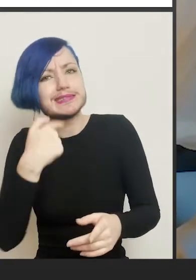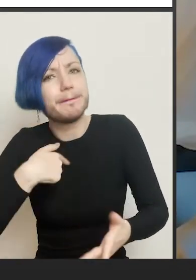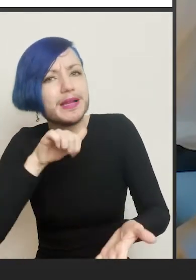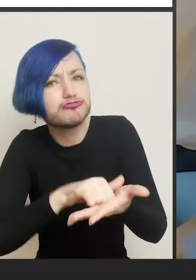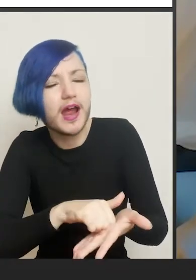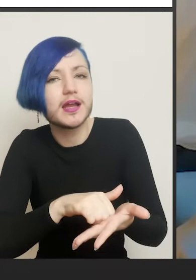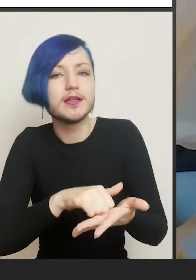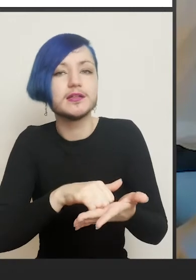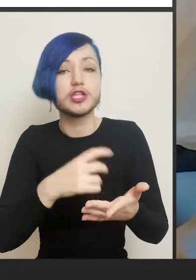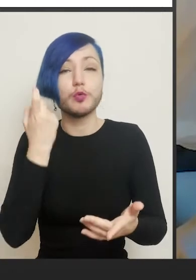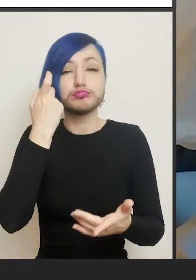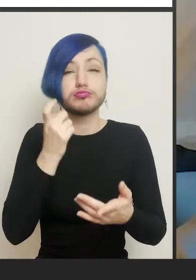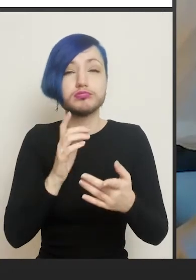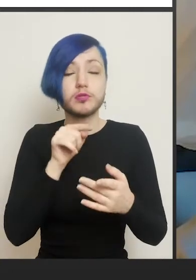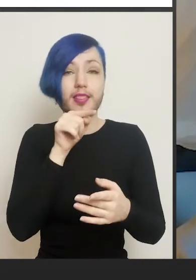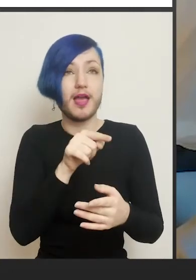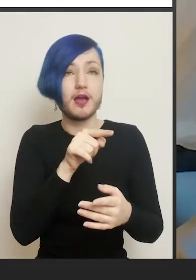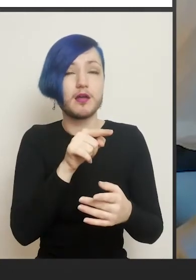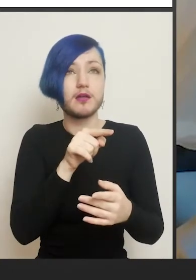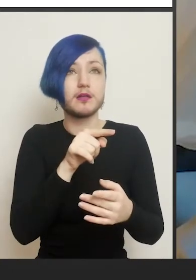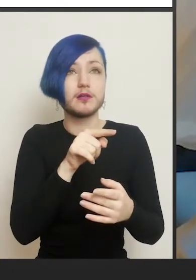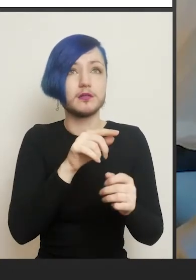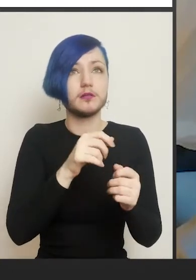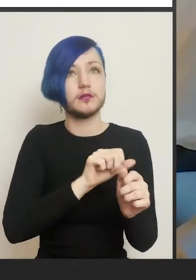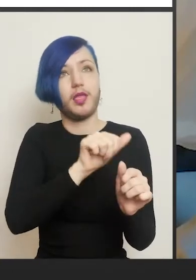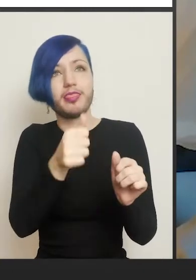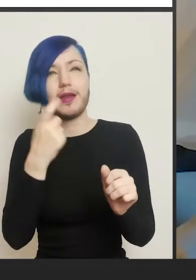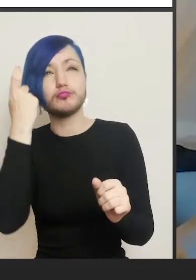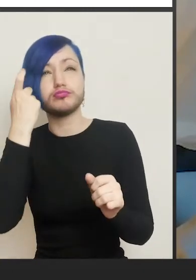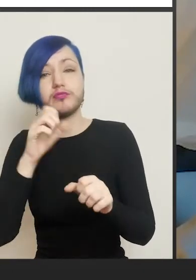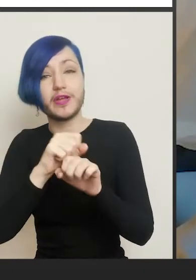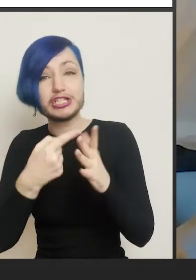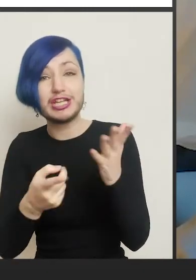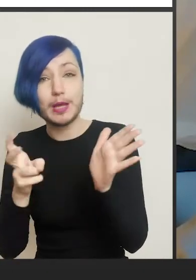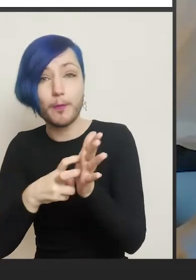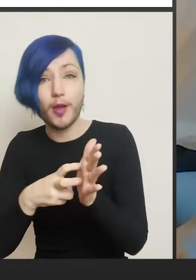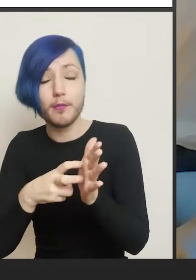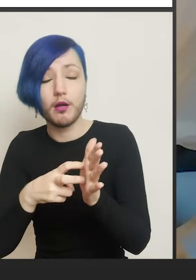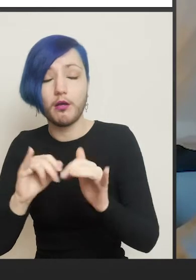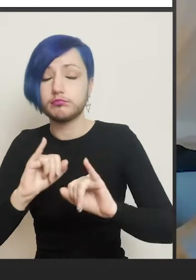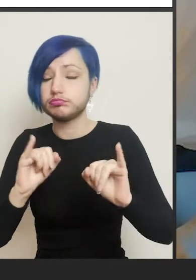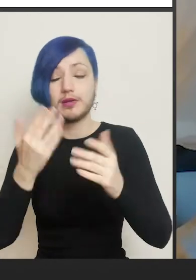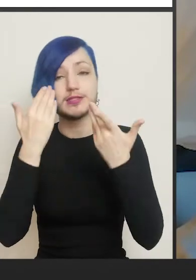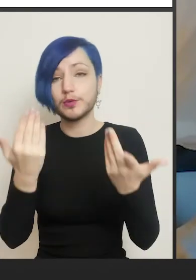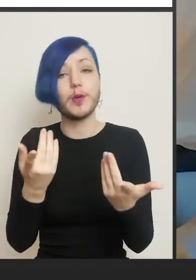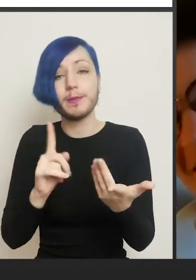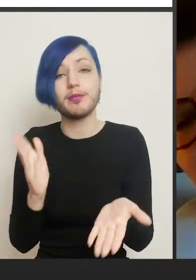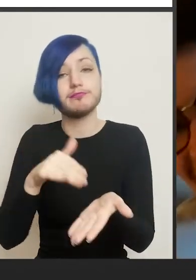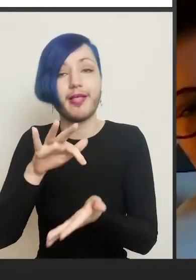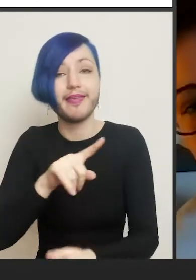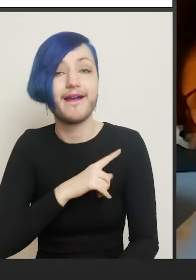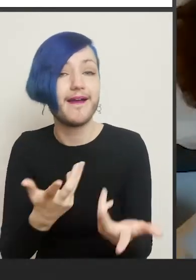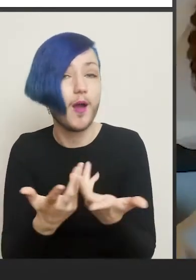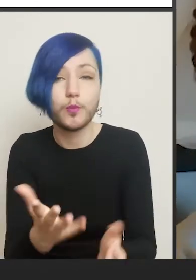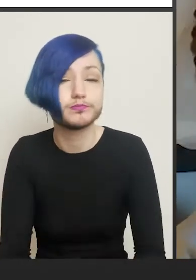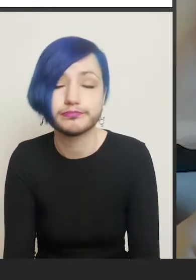And then I thought of that in the context of a first gender appointment, and I just thought, I don't know how people even get to it, you know.